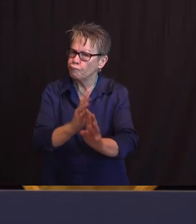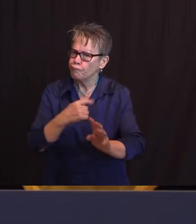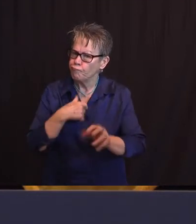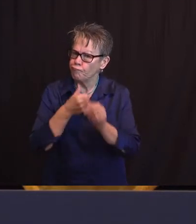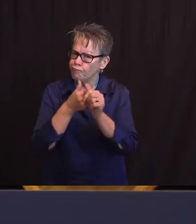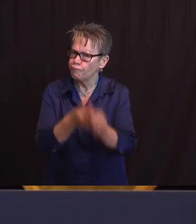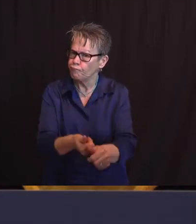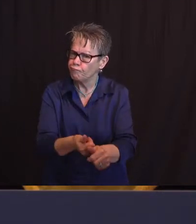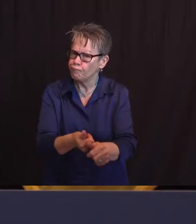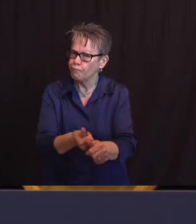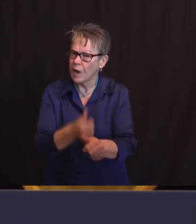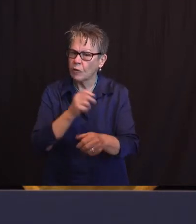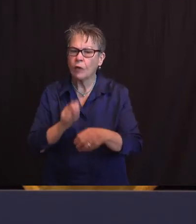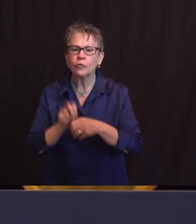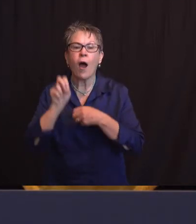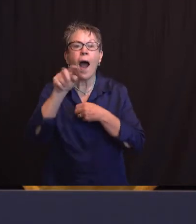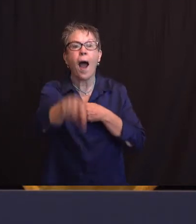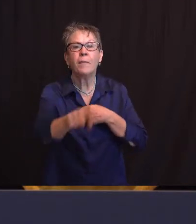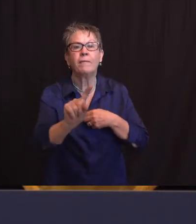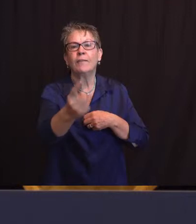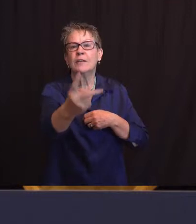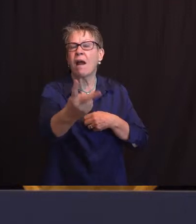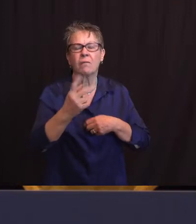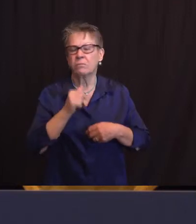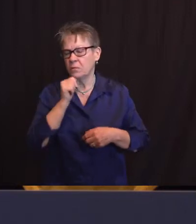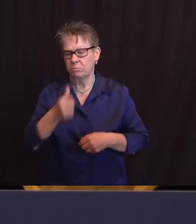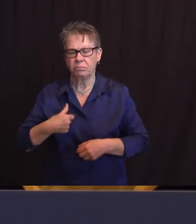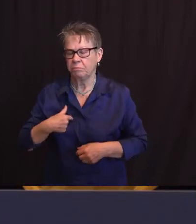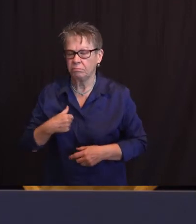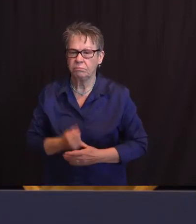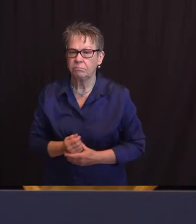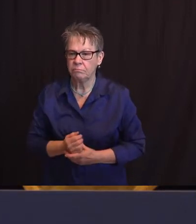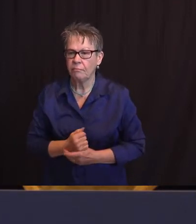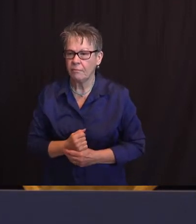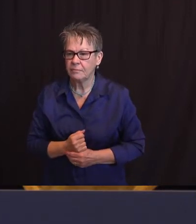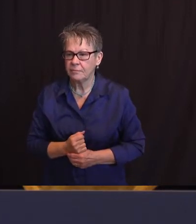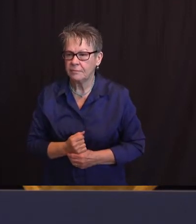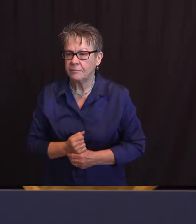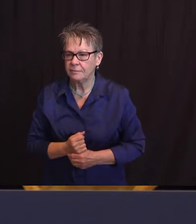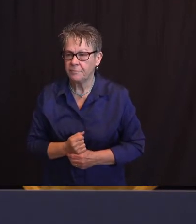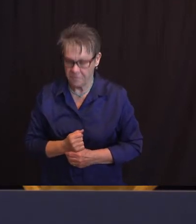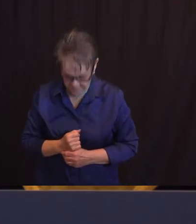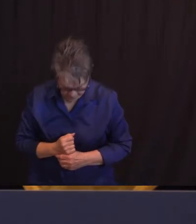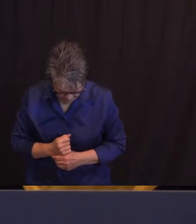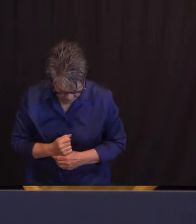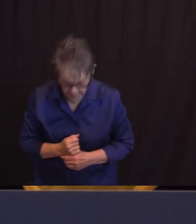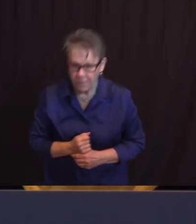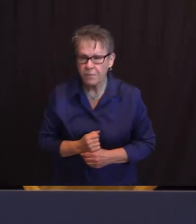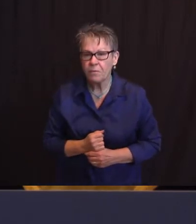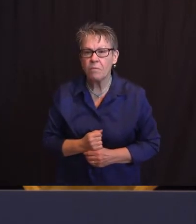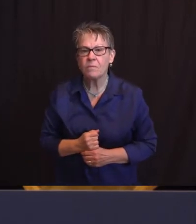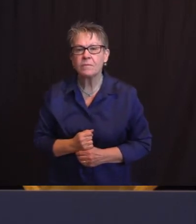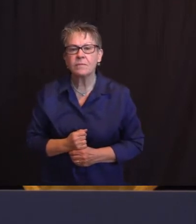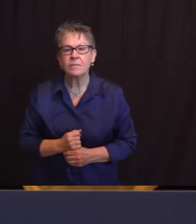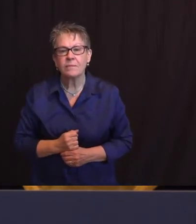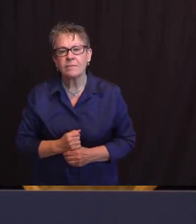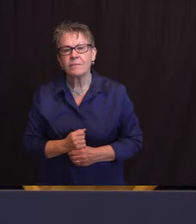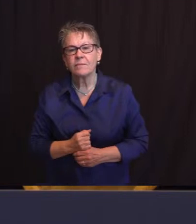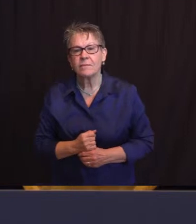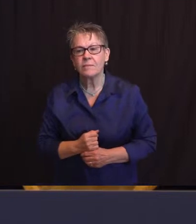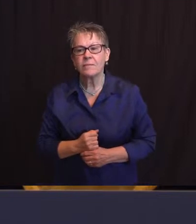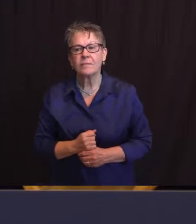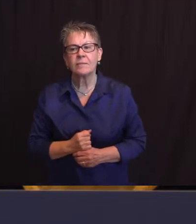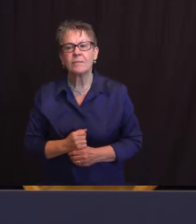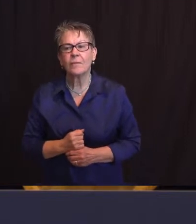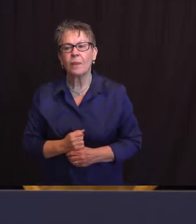fourth. With that, Brent, let's hit you next, if that's okay. Thank you. First of all, I want to give my condolences to Joe Boylan's